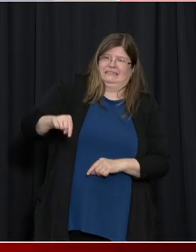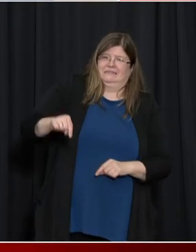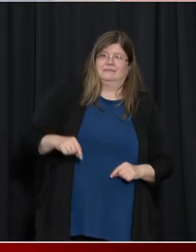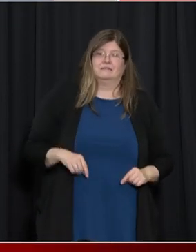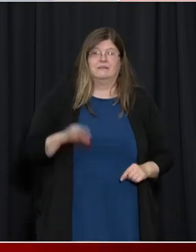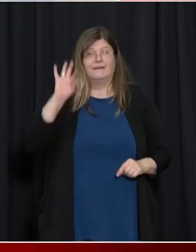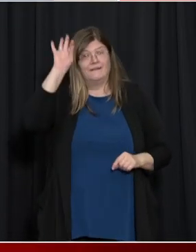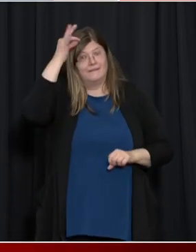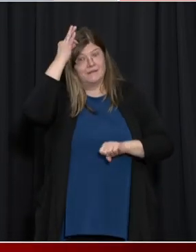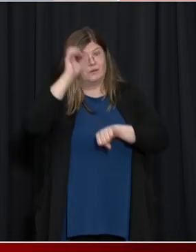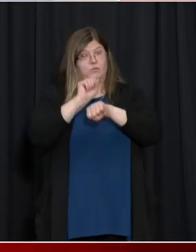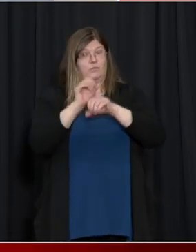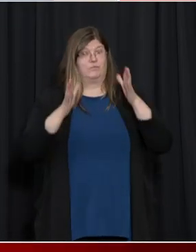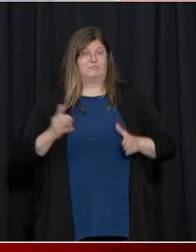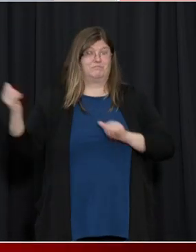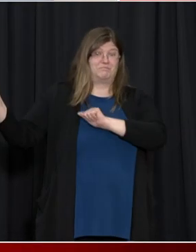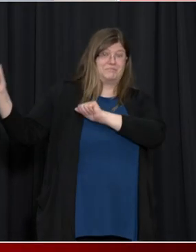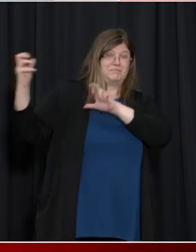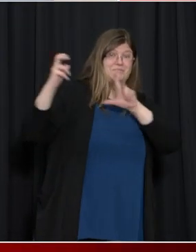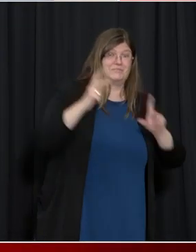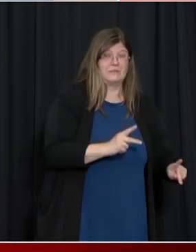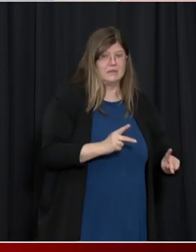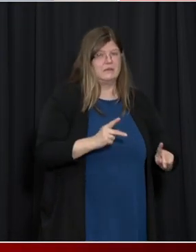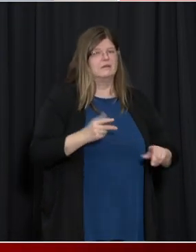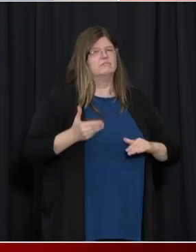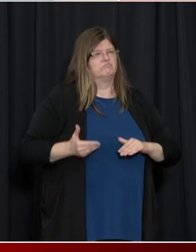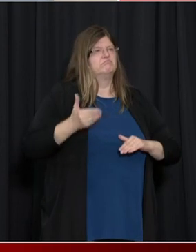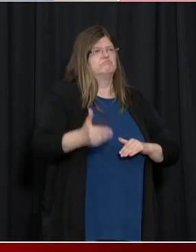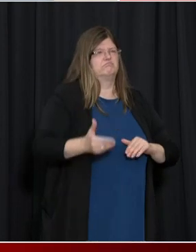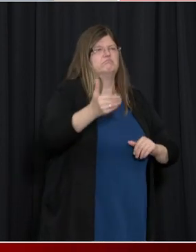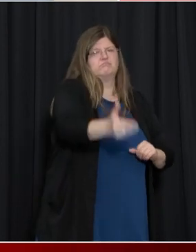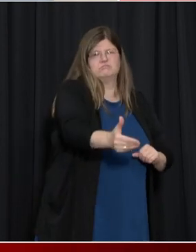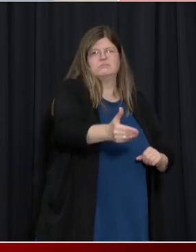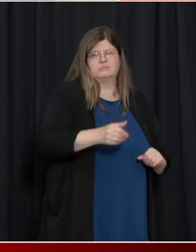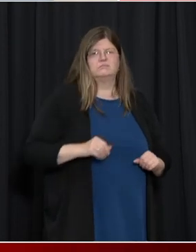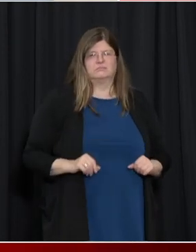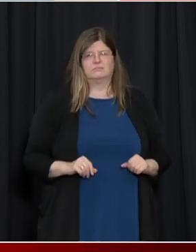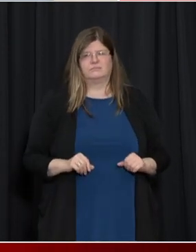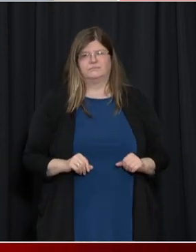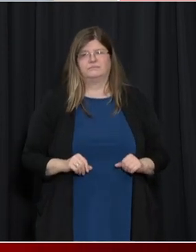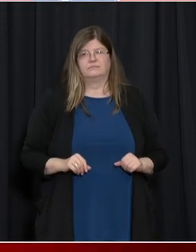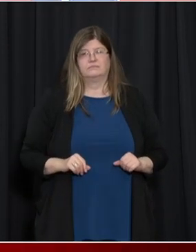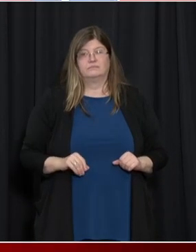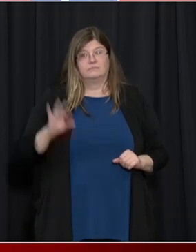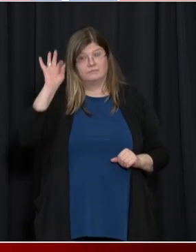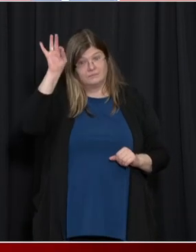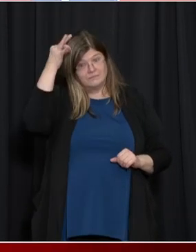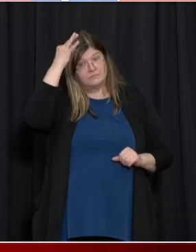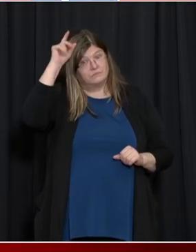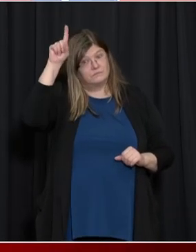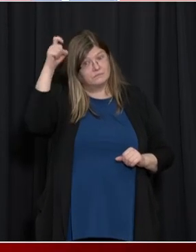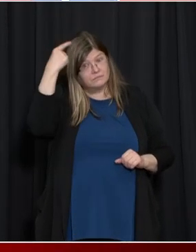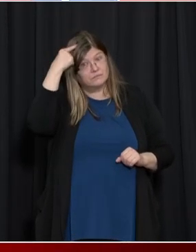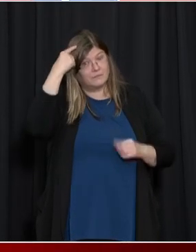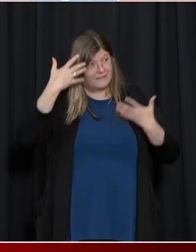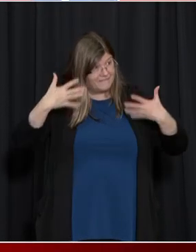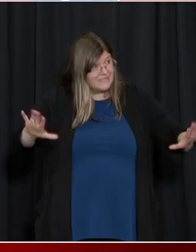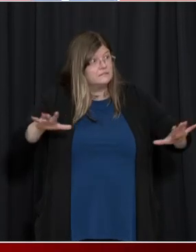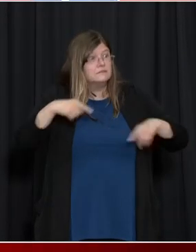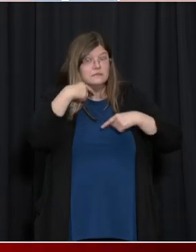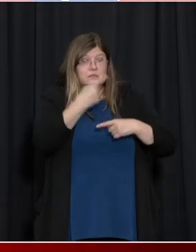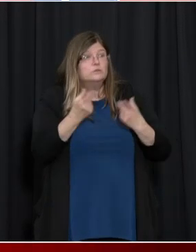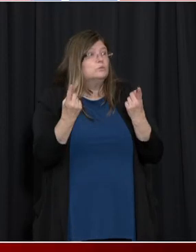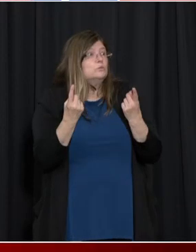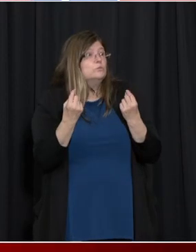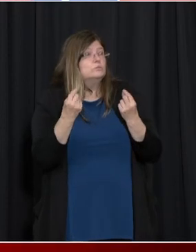give you any assurance, hint of what they might be doing? There was a guidance a couple of weeks